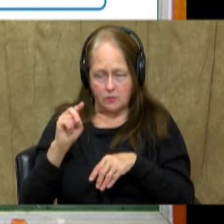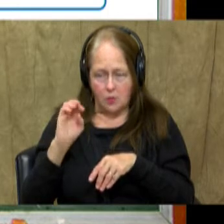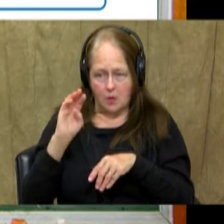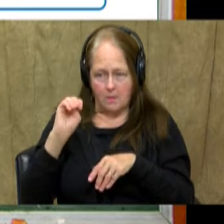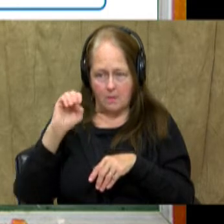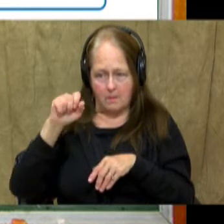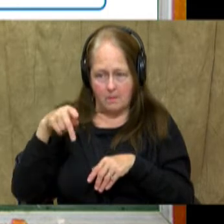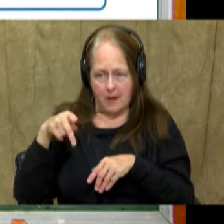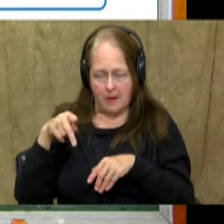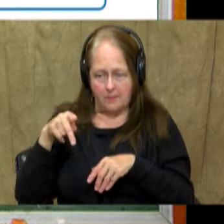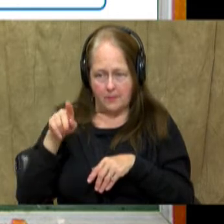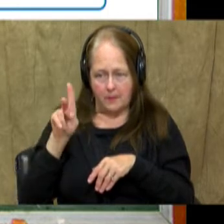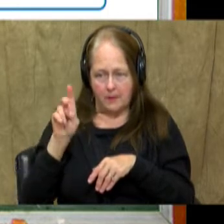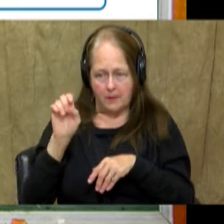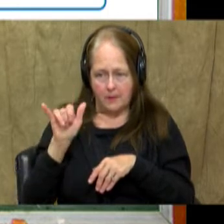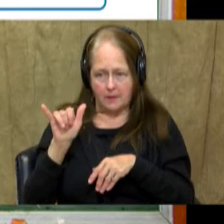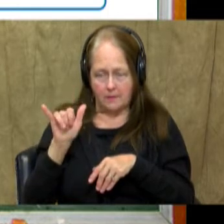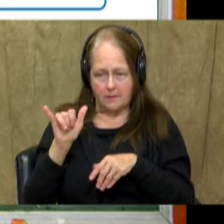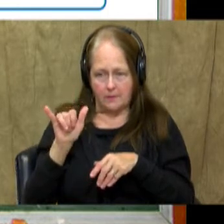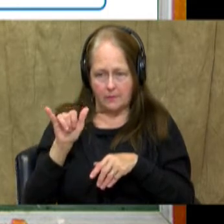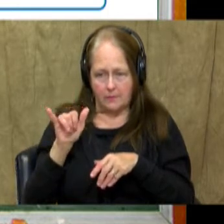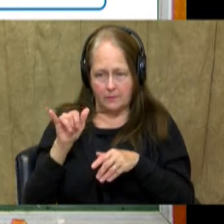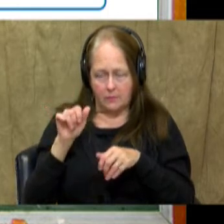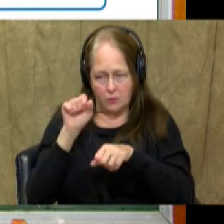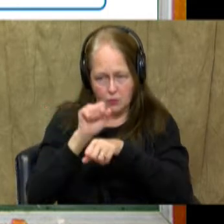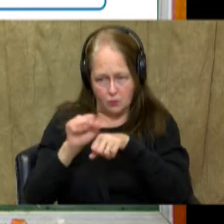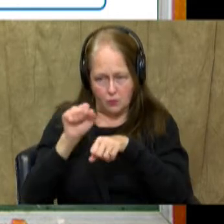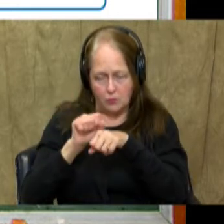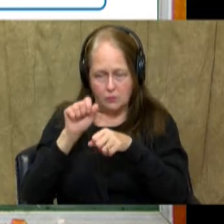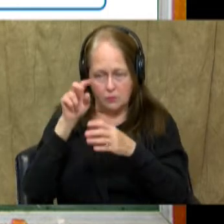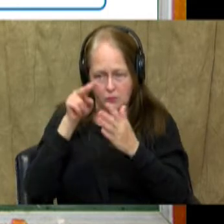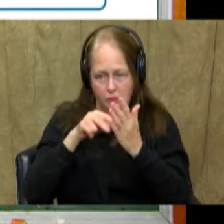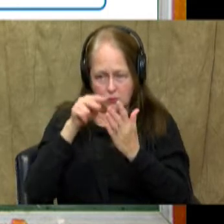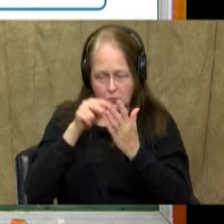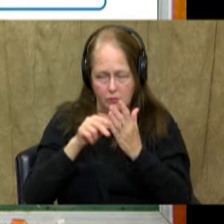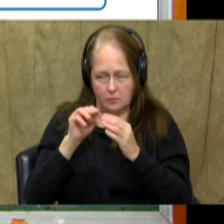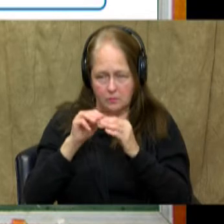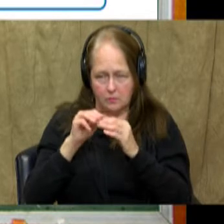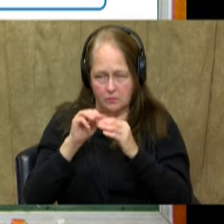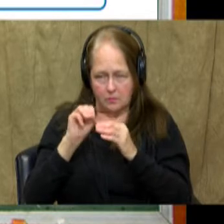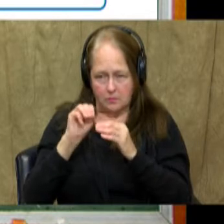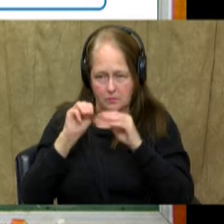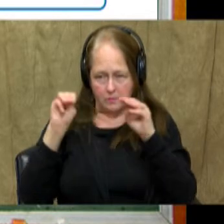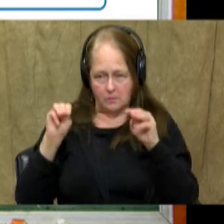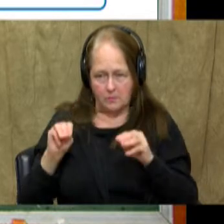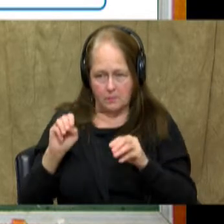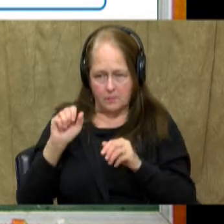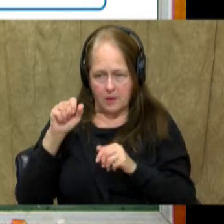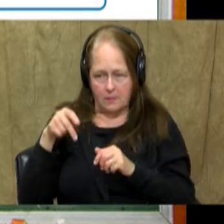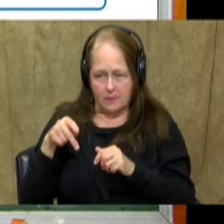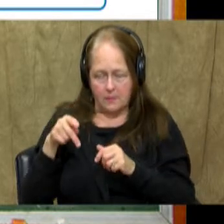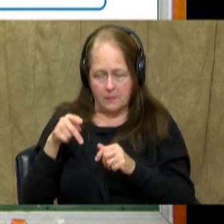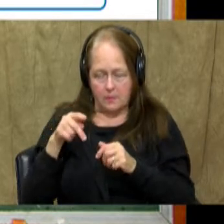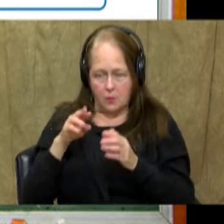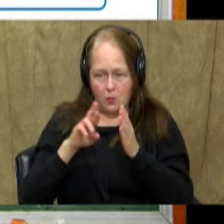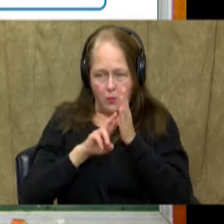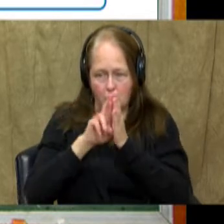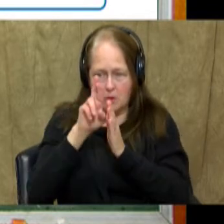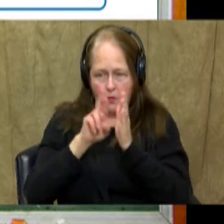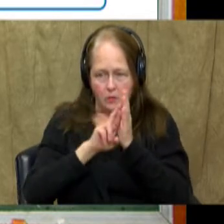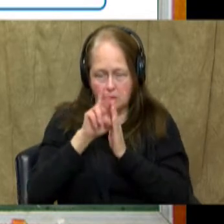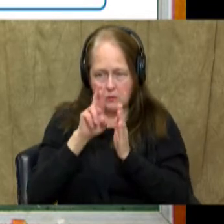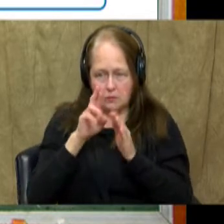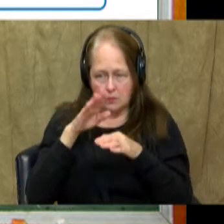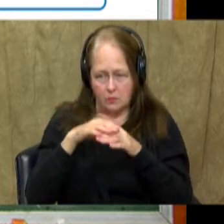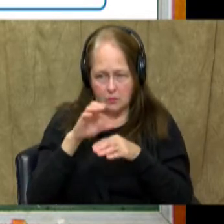key. This one is no different. Let's put these map skills to work. If you look, all of the rocket ships that you